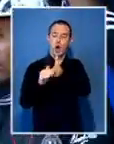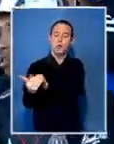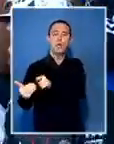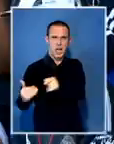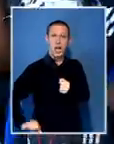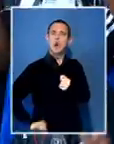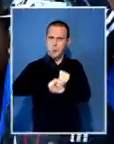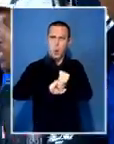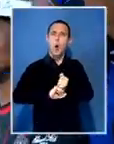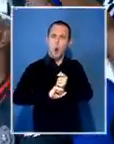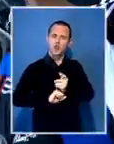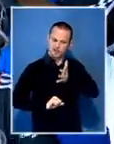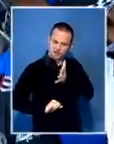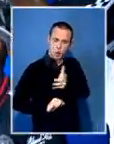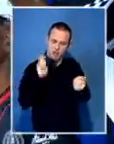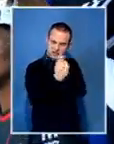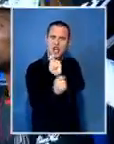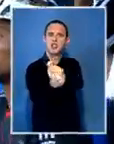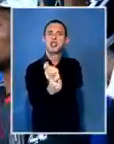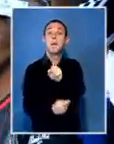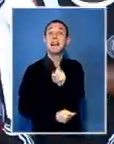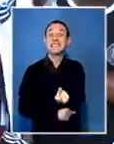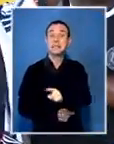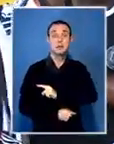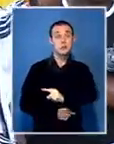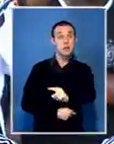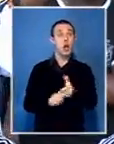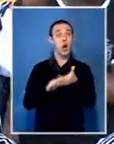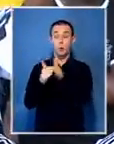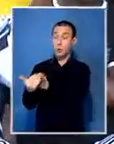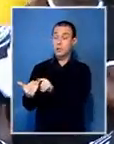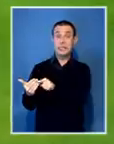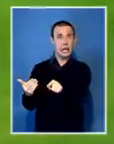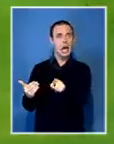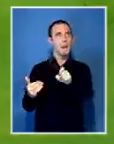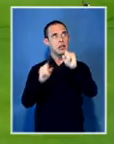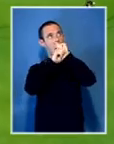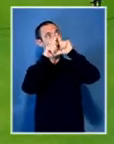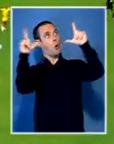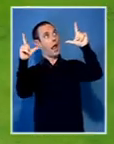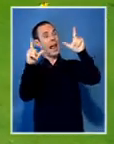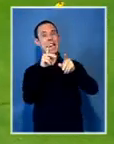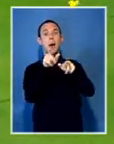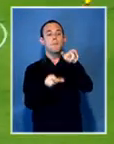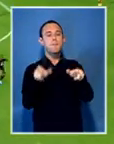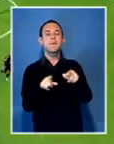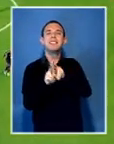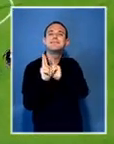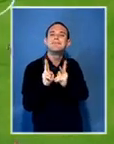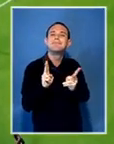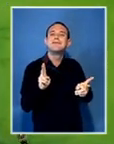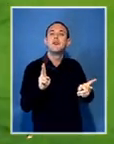Sports in South Africa seems to not have grasped the concept that to attract a new demographic of supporters, there is a need to include people from